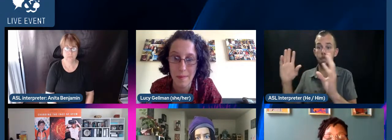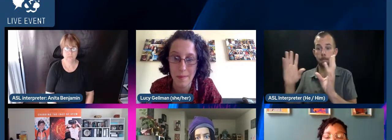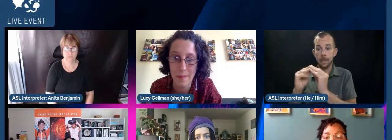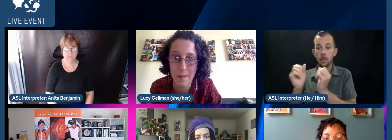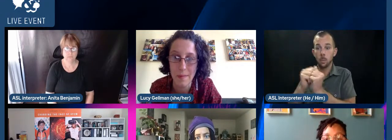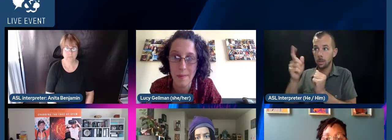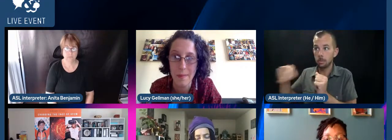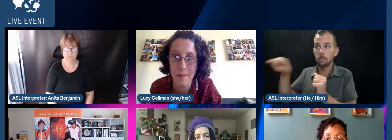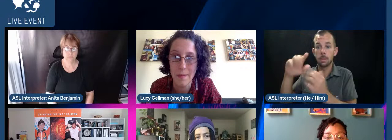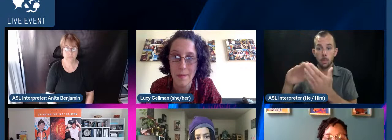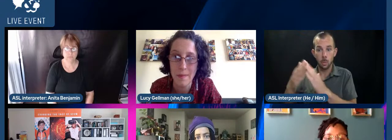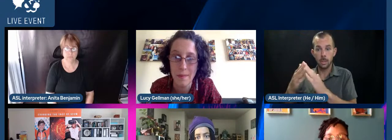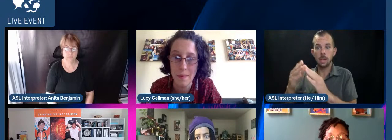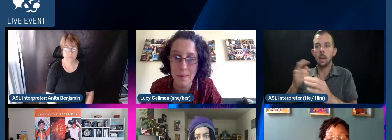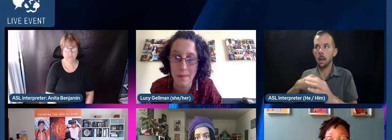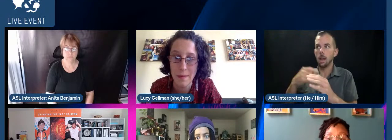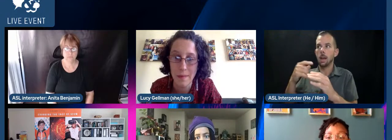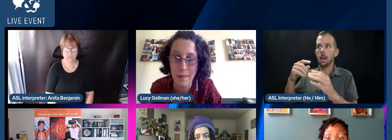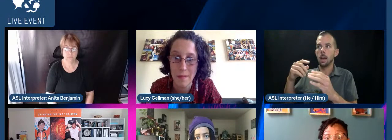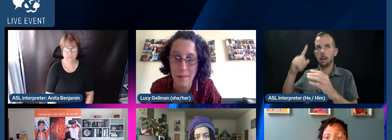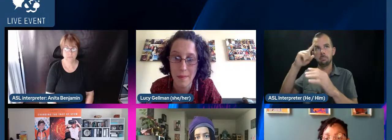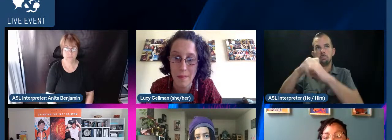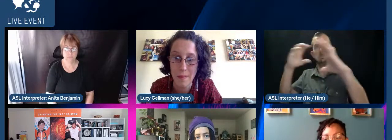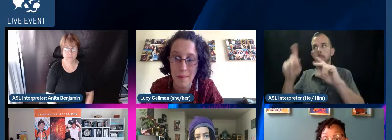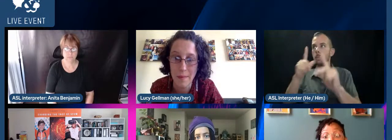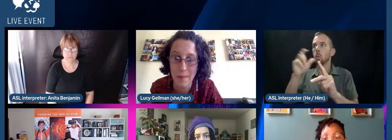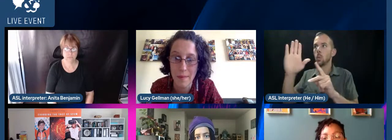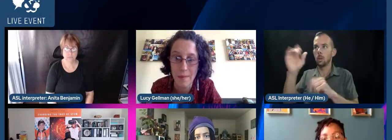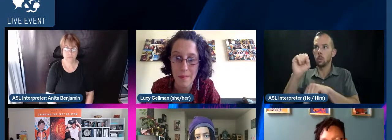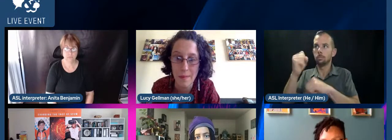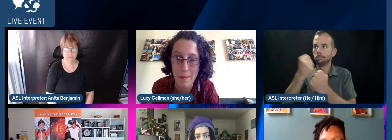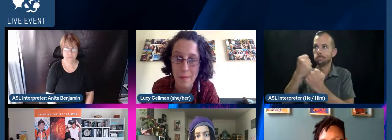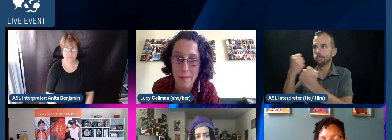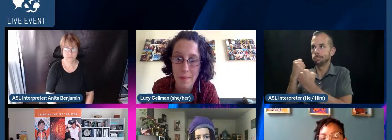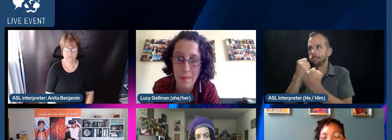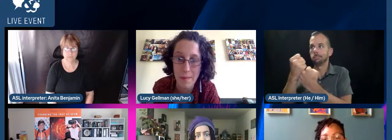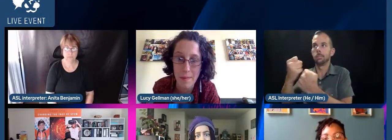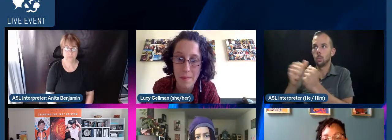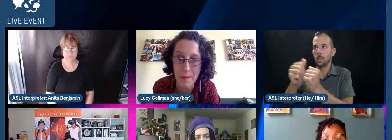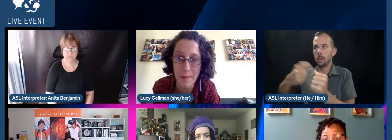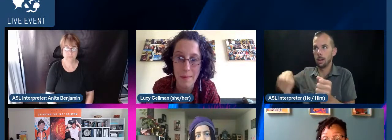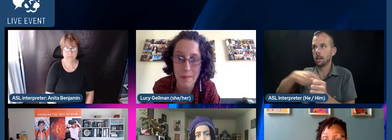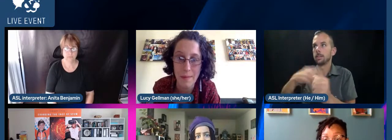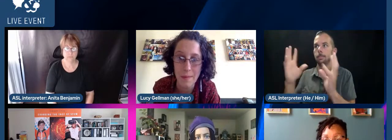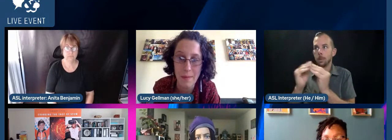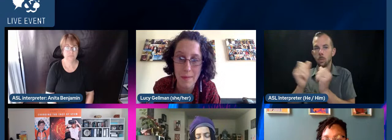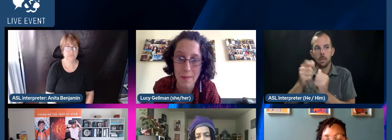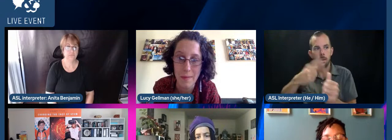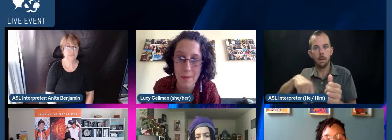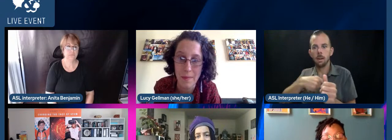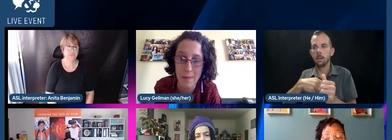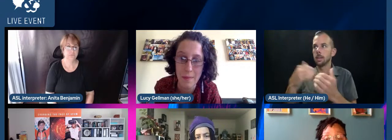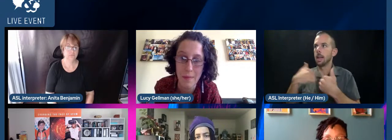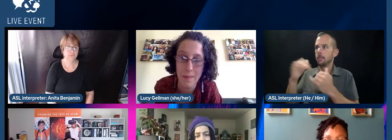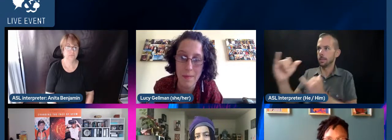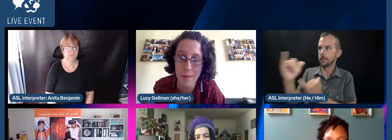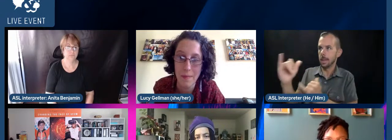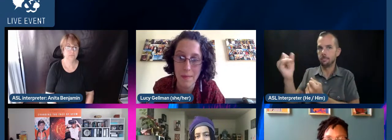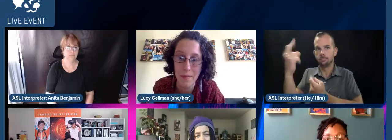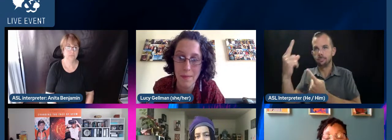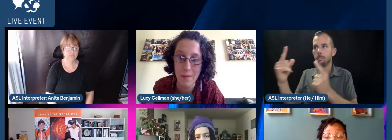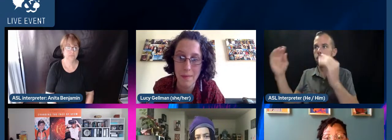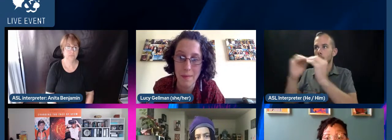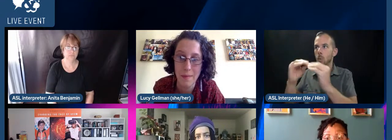community, I mean people who understand us as being part of their shared goals. I do not think that we're currently there. I think that